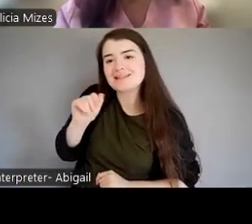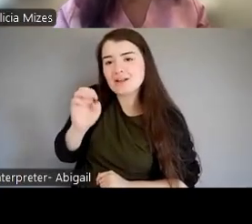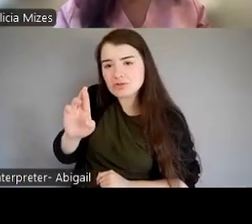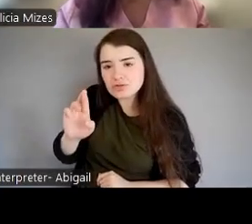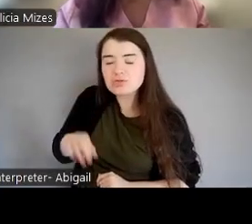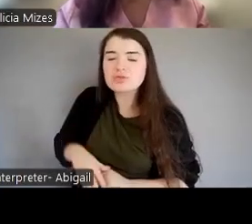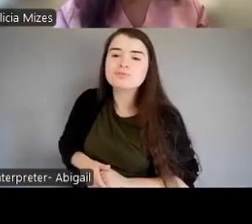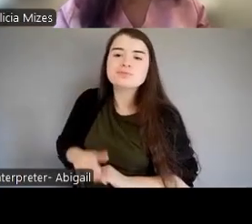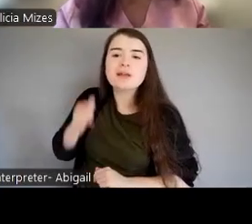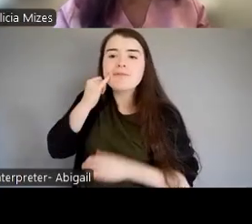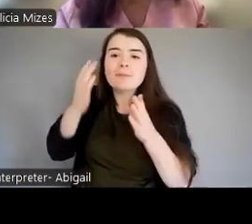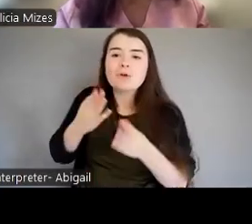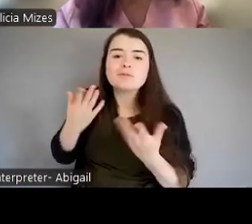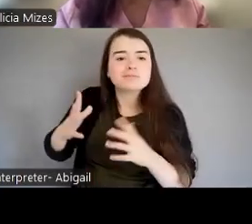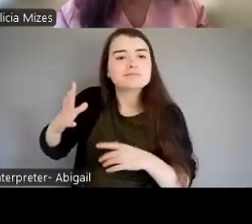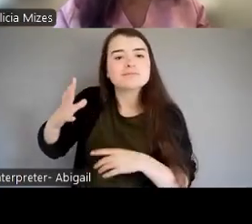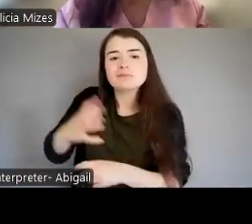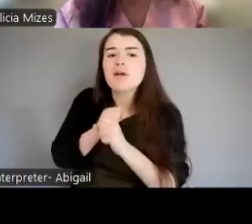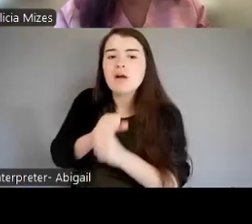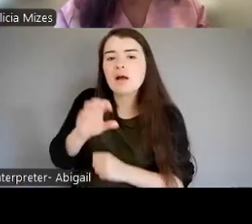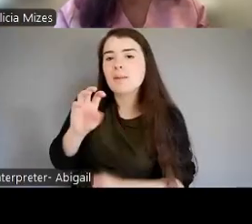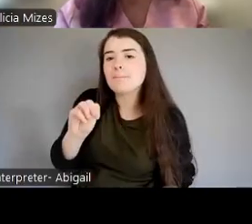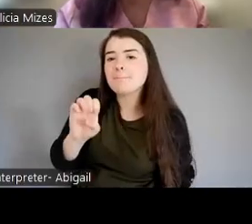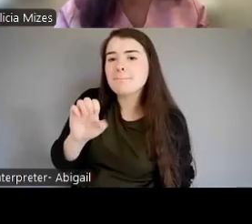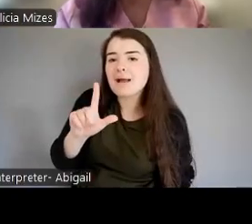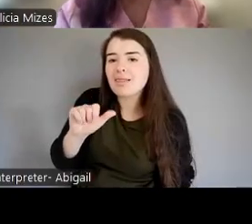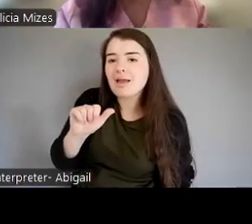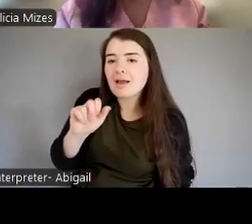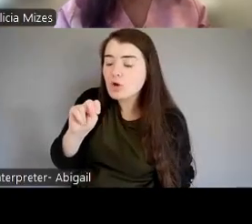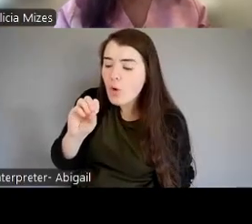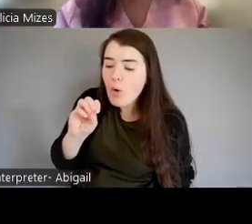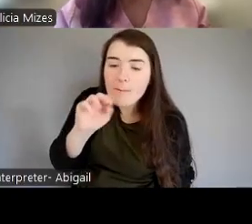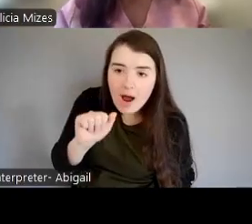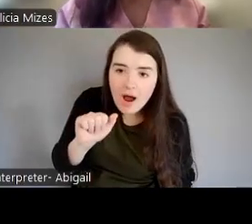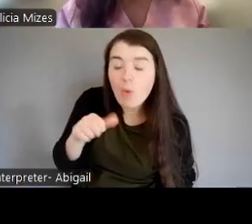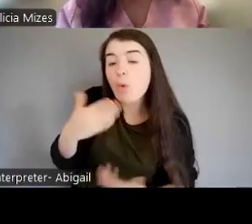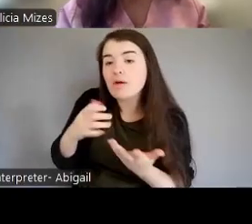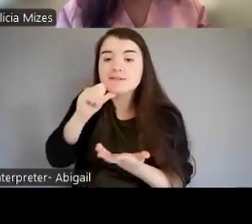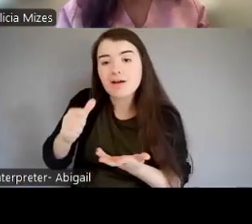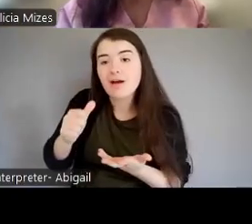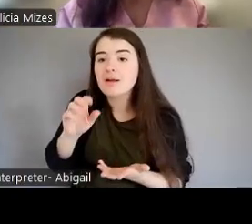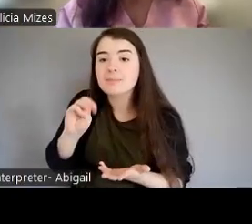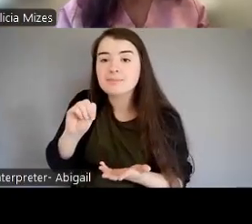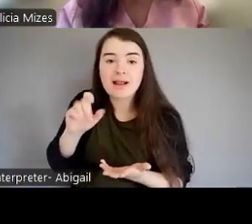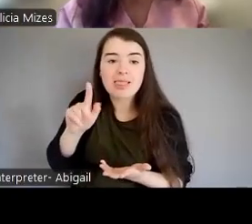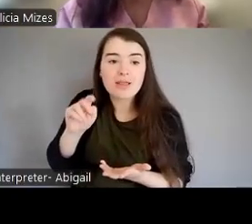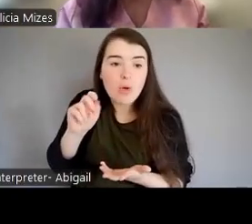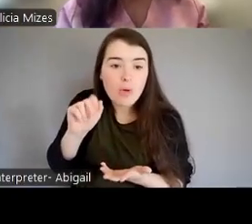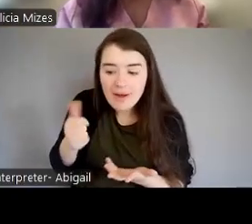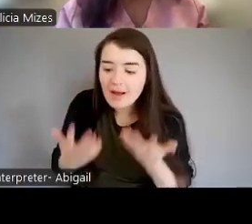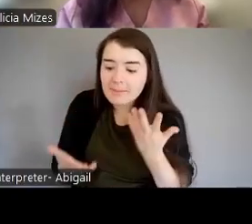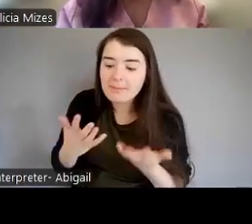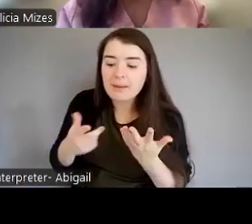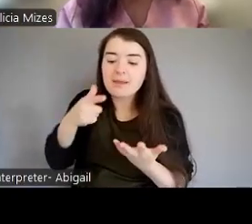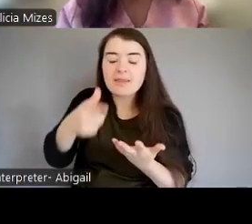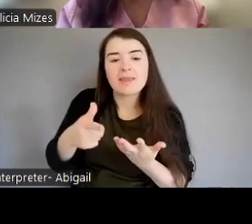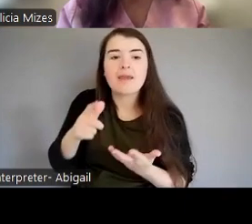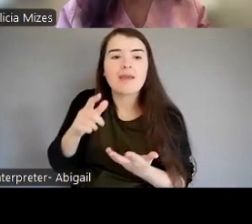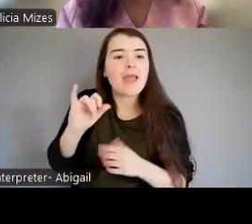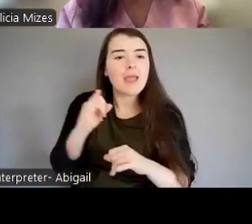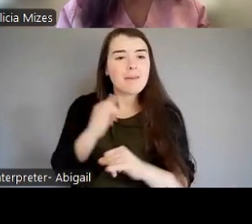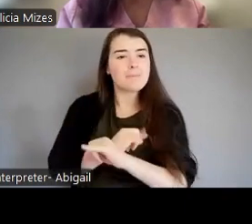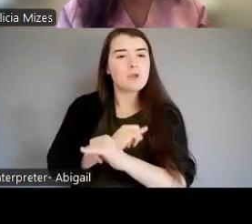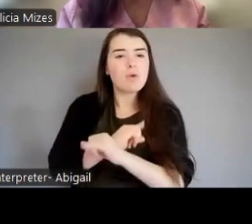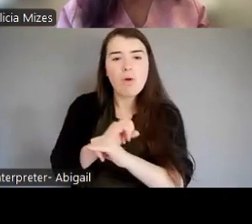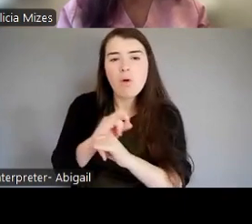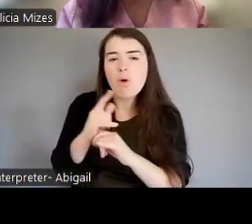personal history of either a melanoma or non-melanoma skin cancer. This includes if someone is immunocompromised. So we consider organ